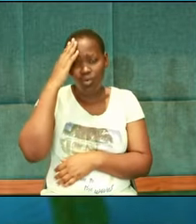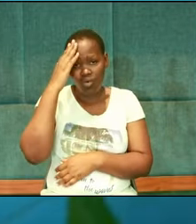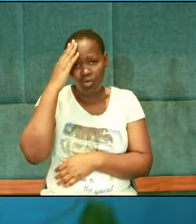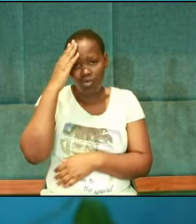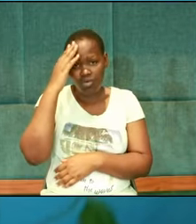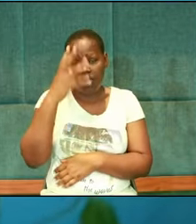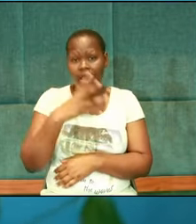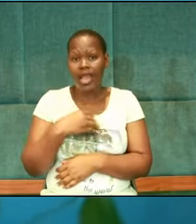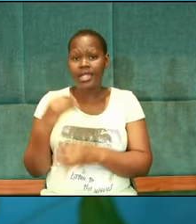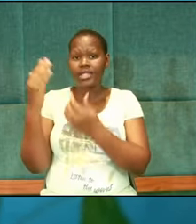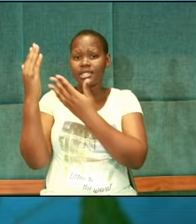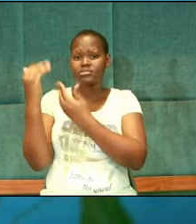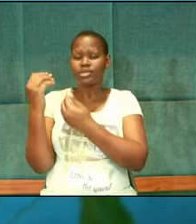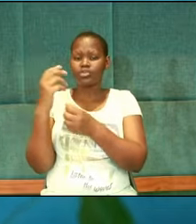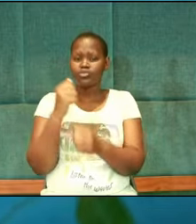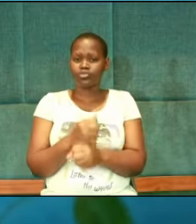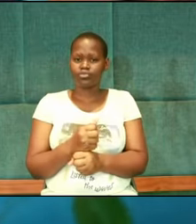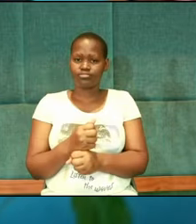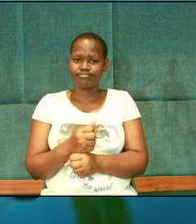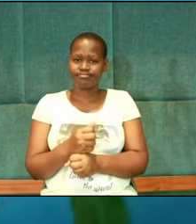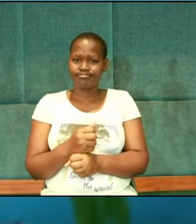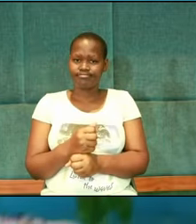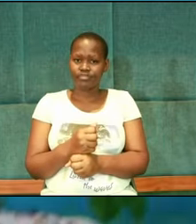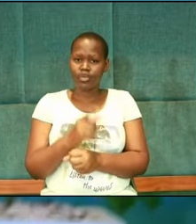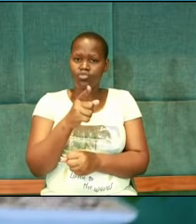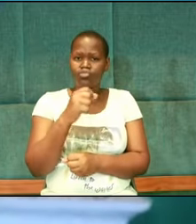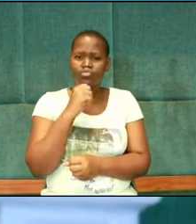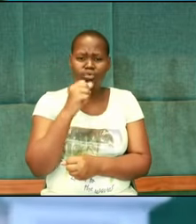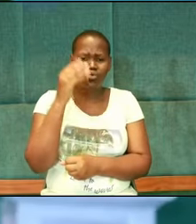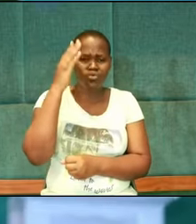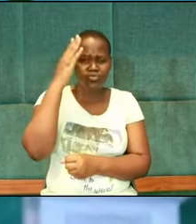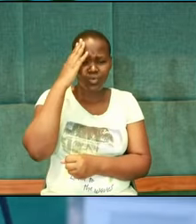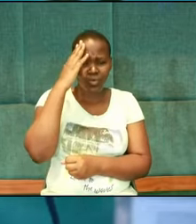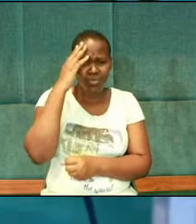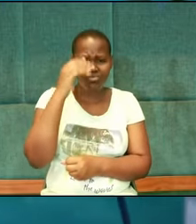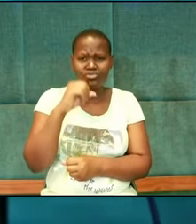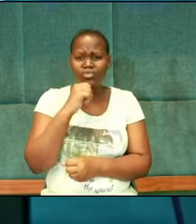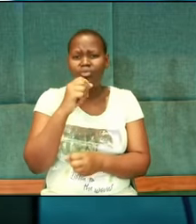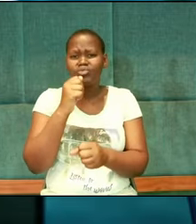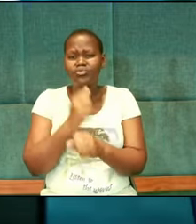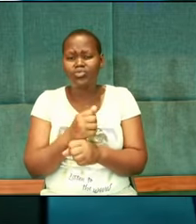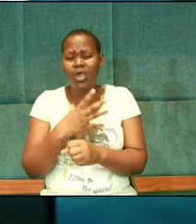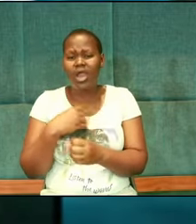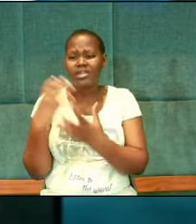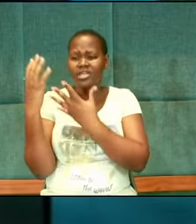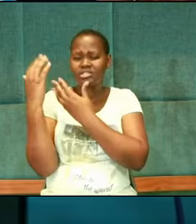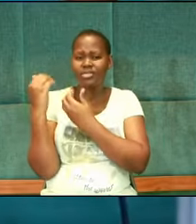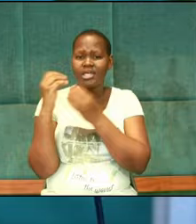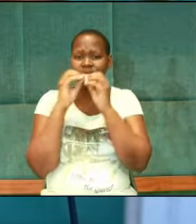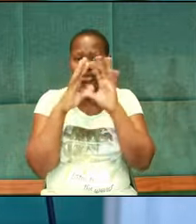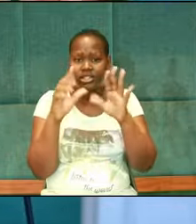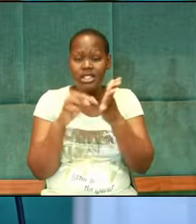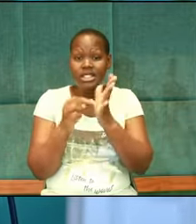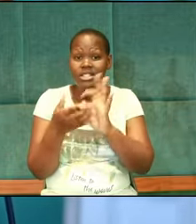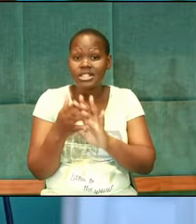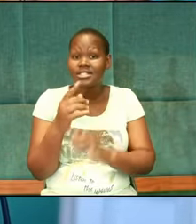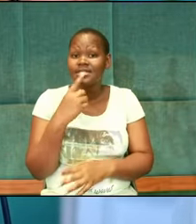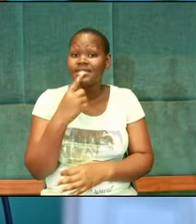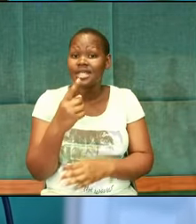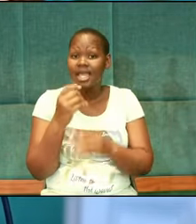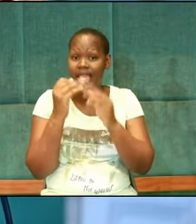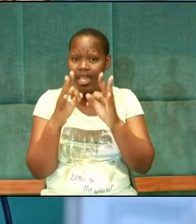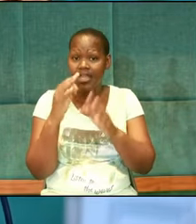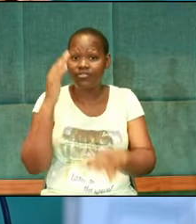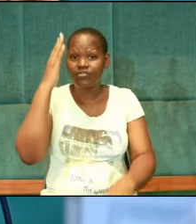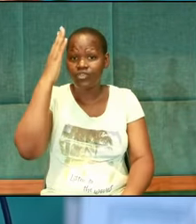And you expect to do. You don't know, you don't do, you expect to be blessed. Jesus says, if you